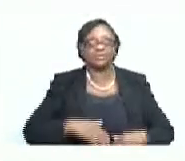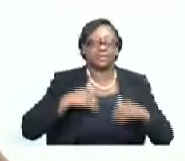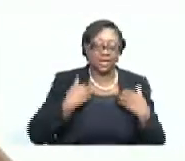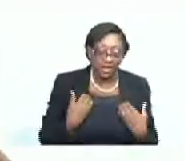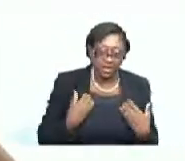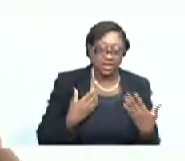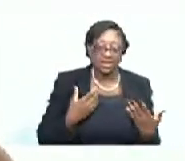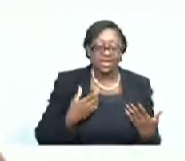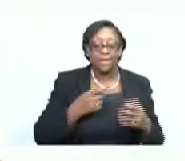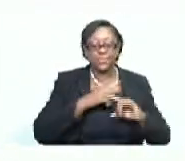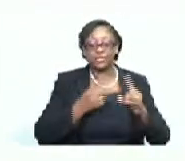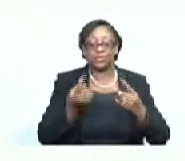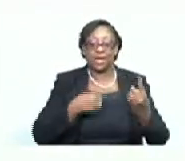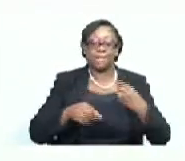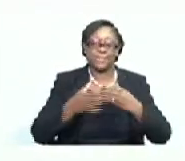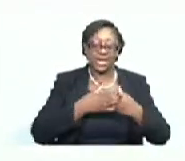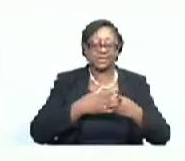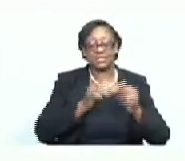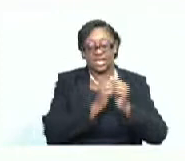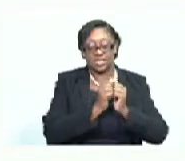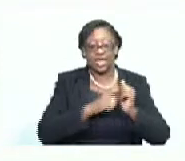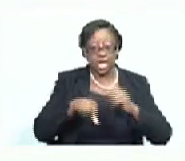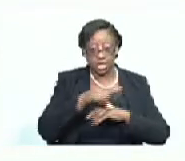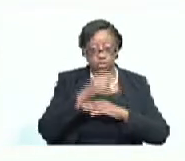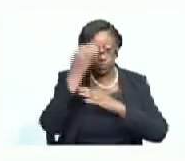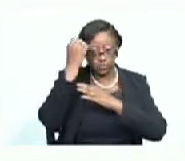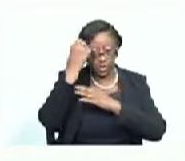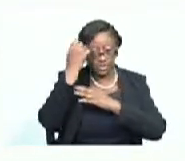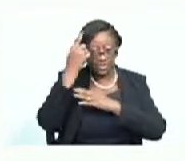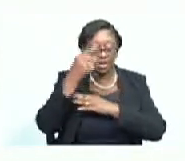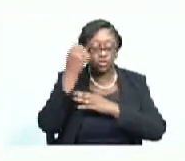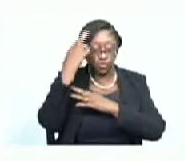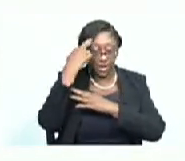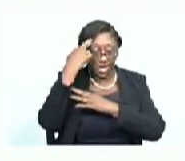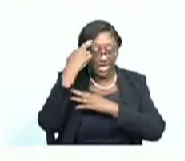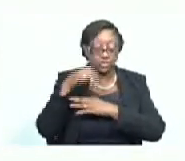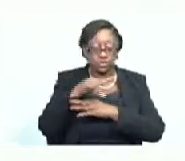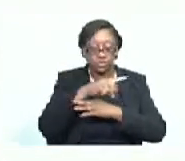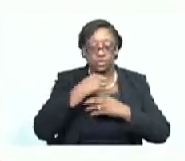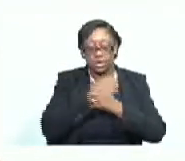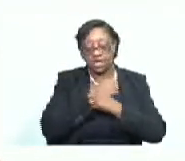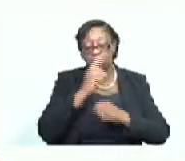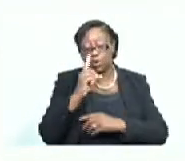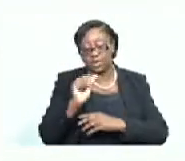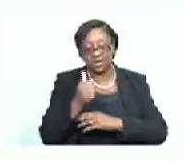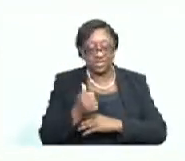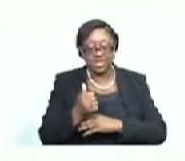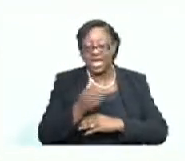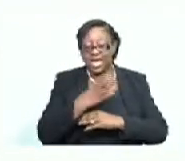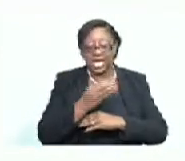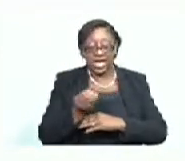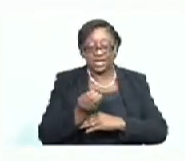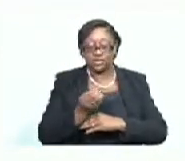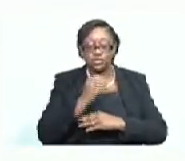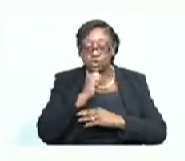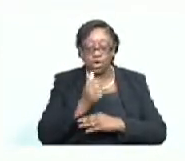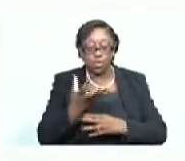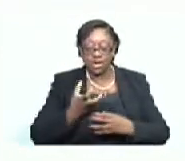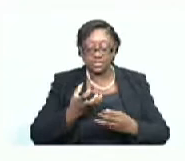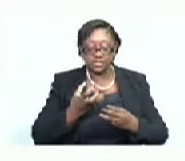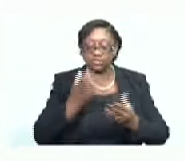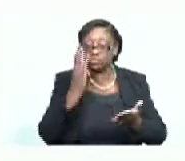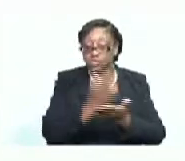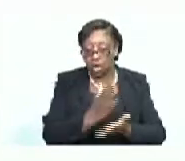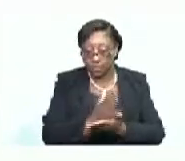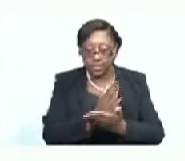know, it's all love and you come back together and you realize that you love one another and, you know, nothing is worth giving up that love. So you